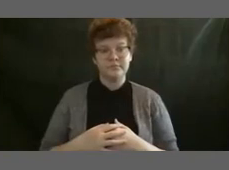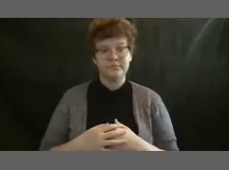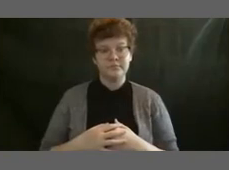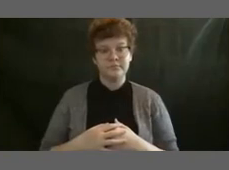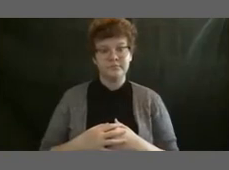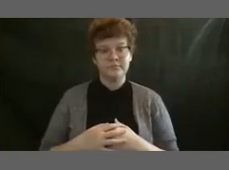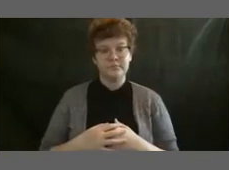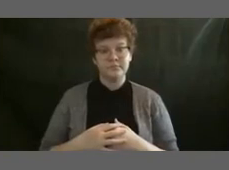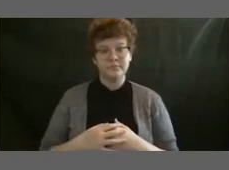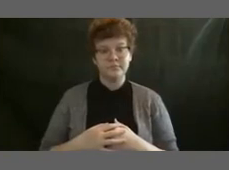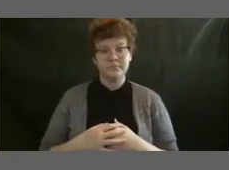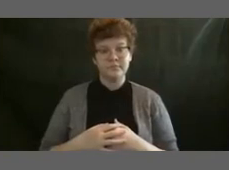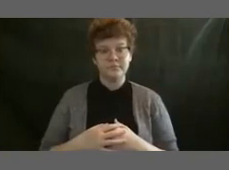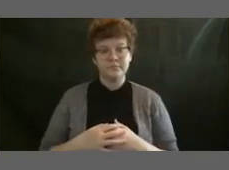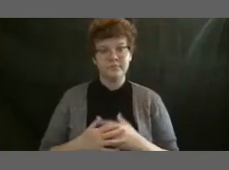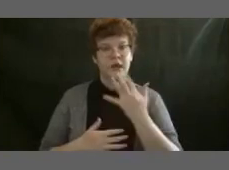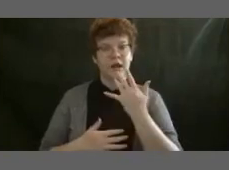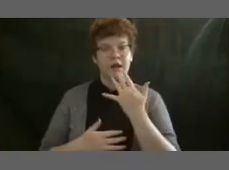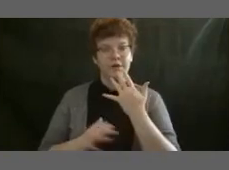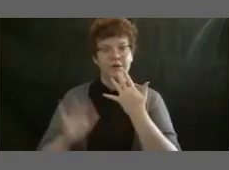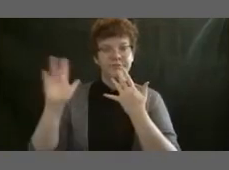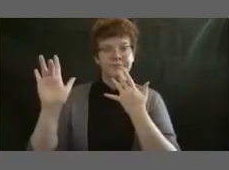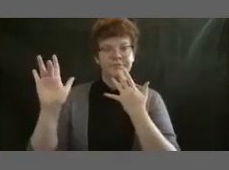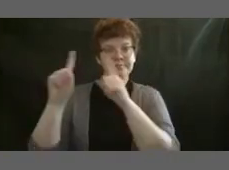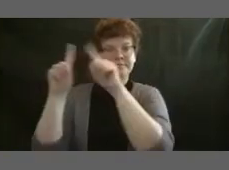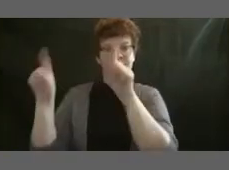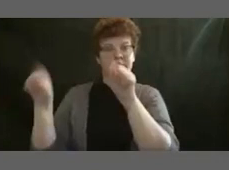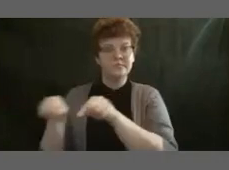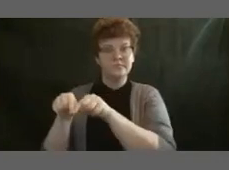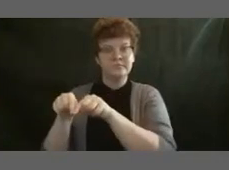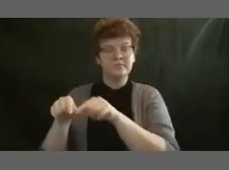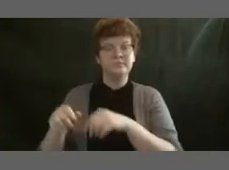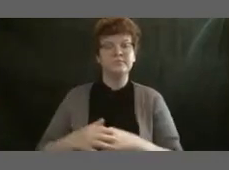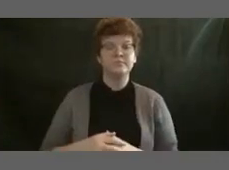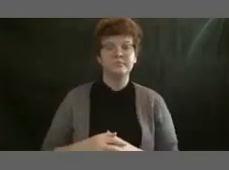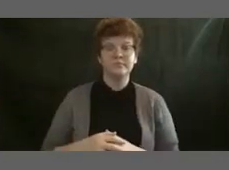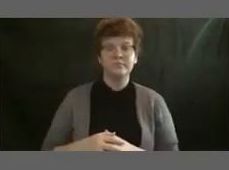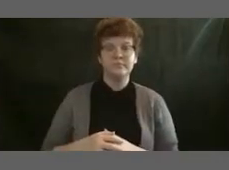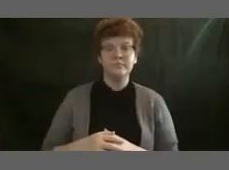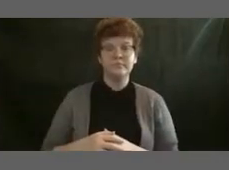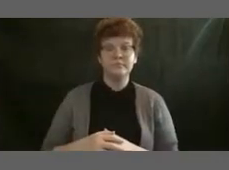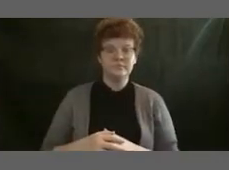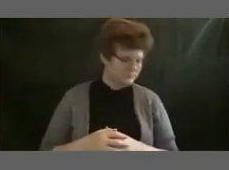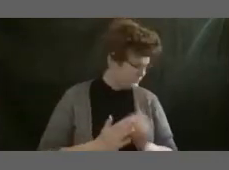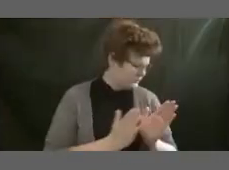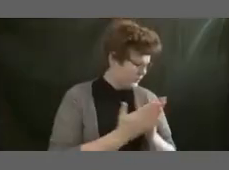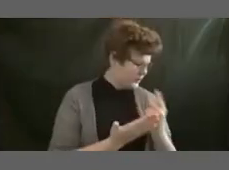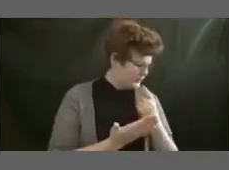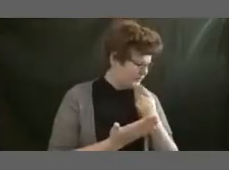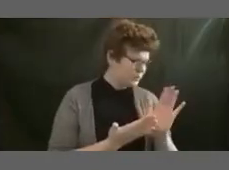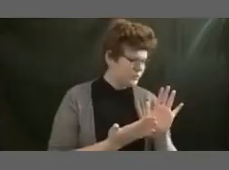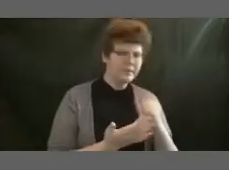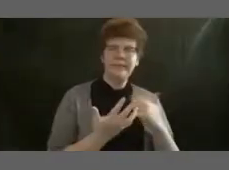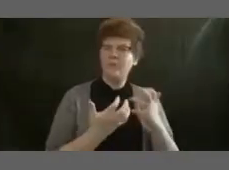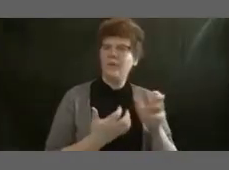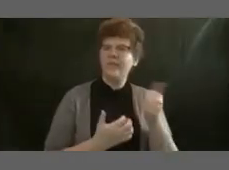the color bar here. Actually, no, they still want us to use the other one. That's okay. It